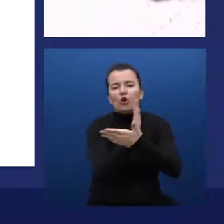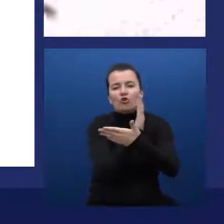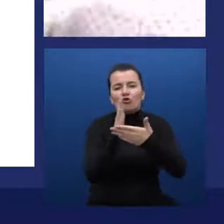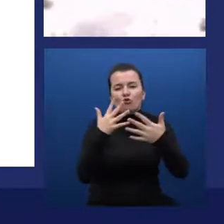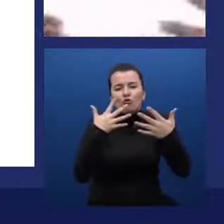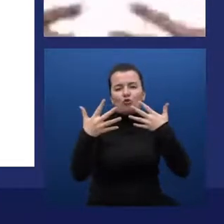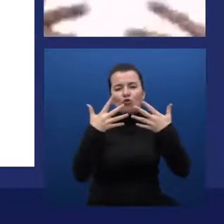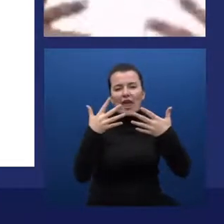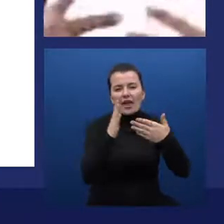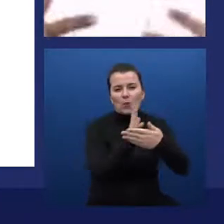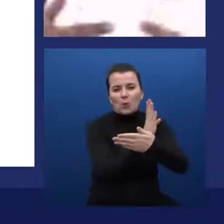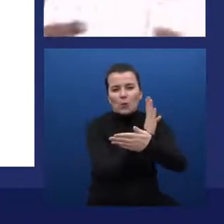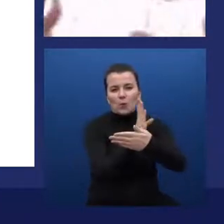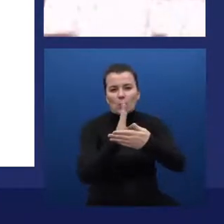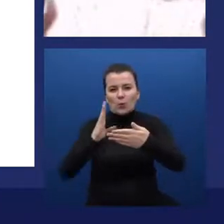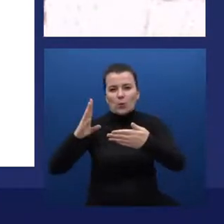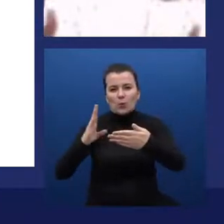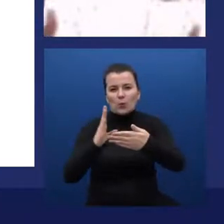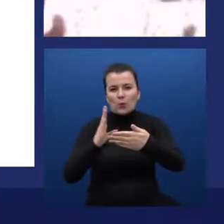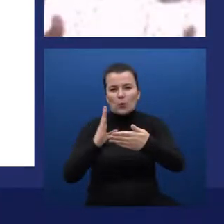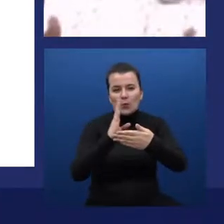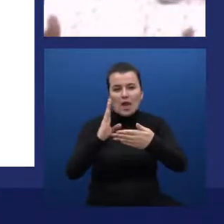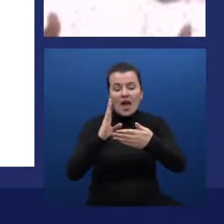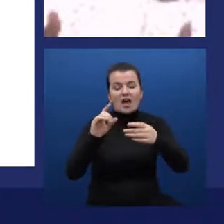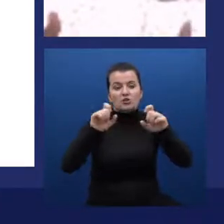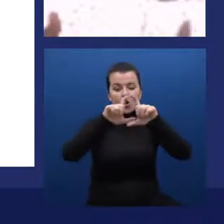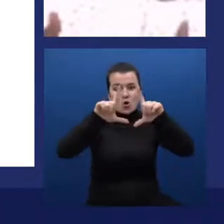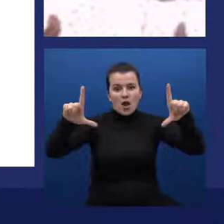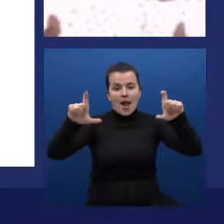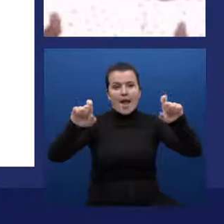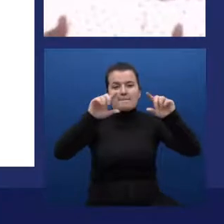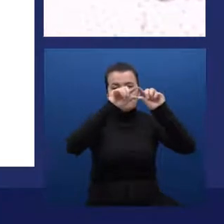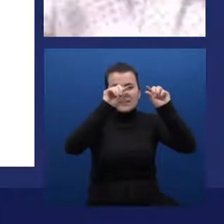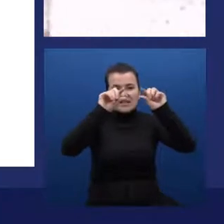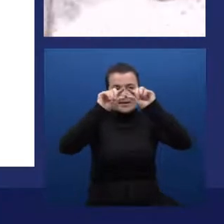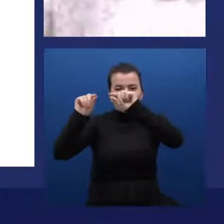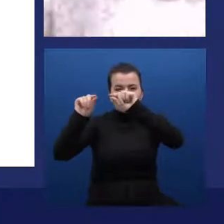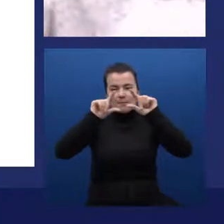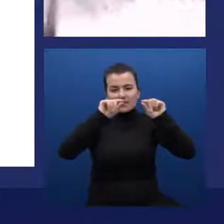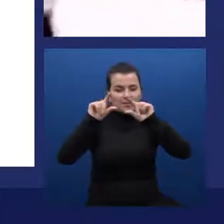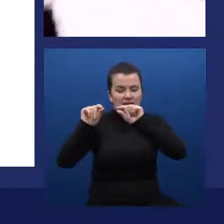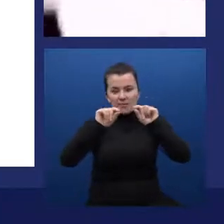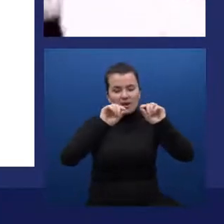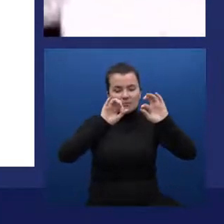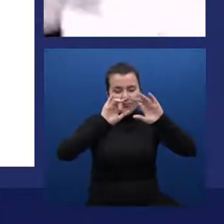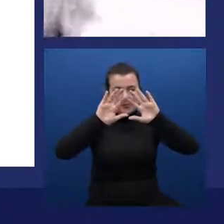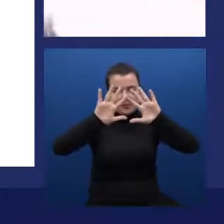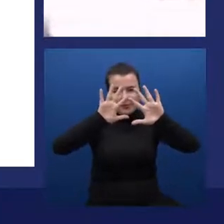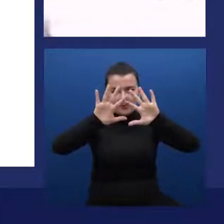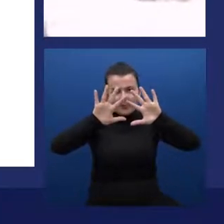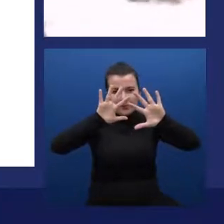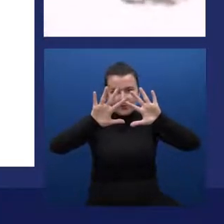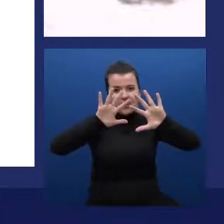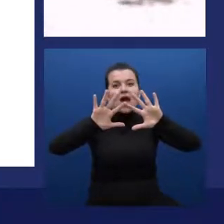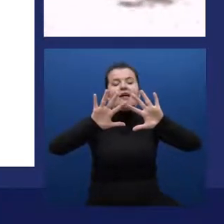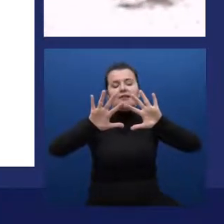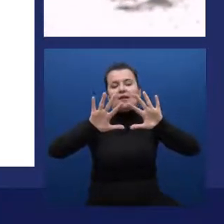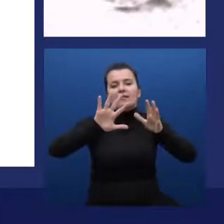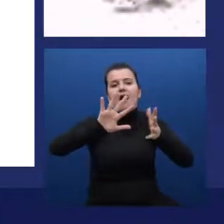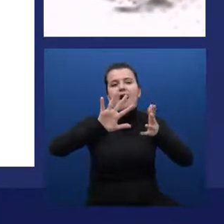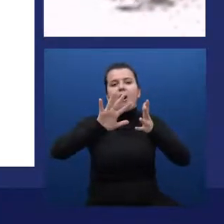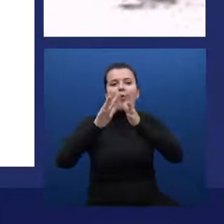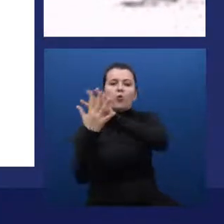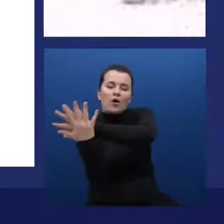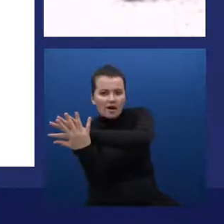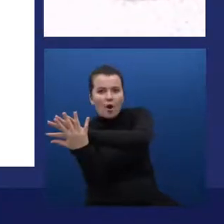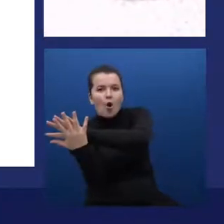such that when you multiply all those pixels together, you get an answer, whether it's darker at the top or darker at the bottom. Let me go back because I went